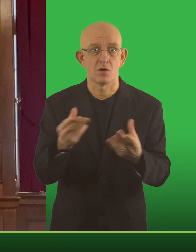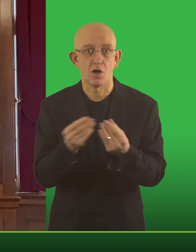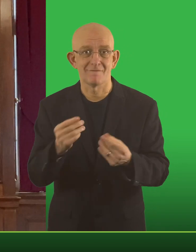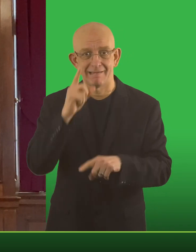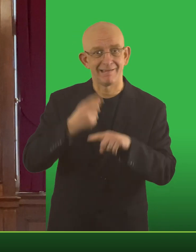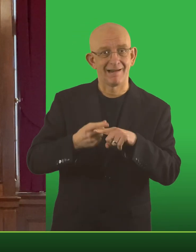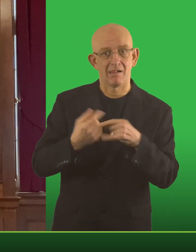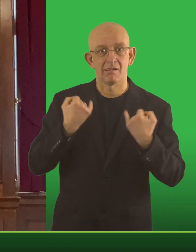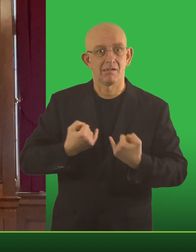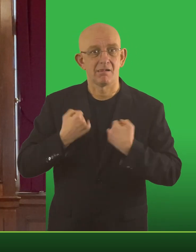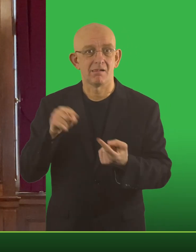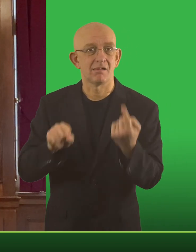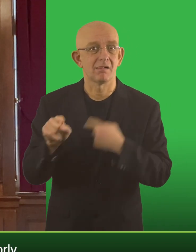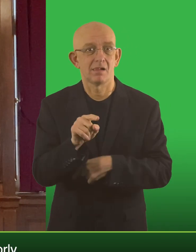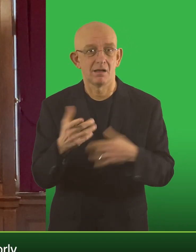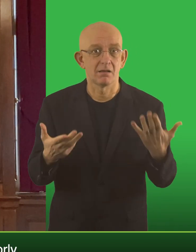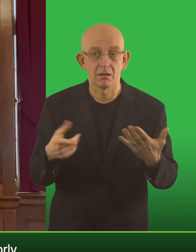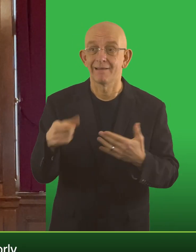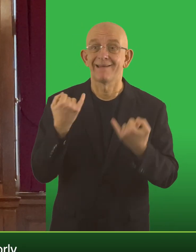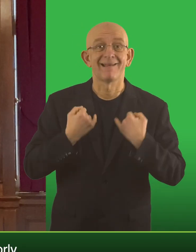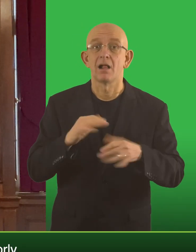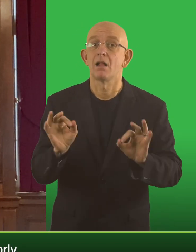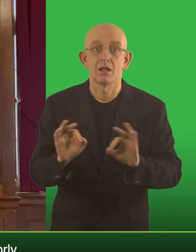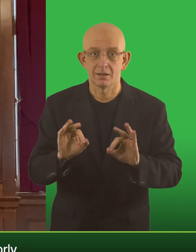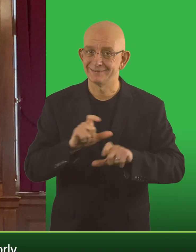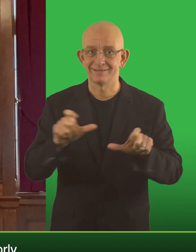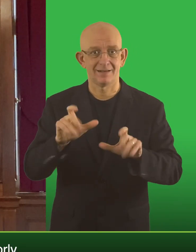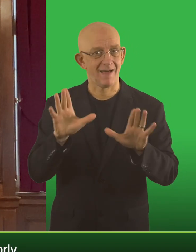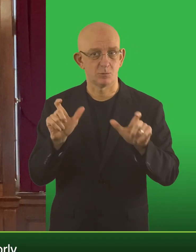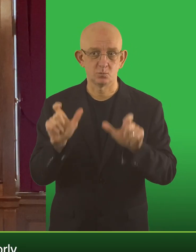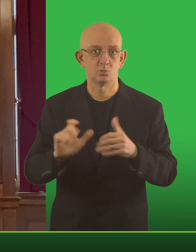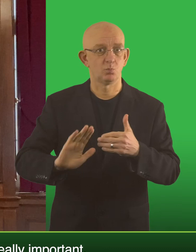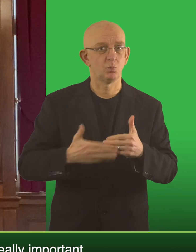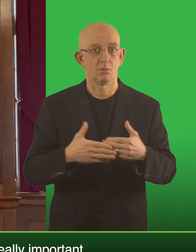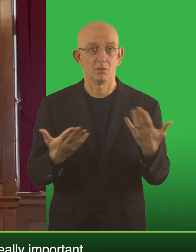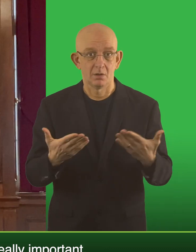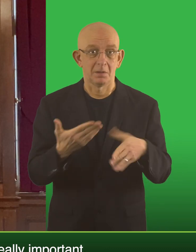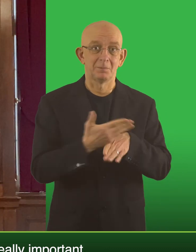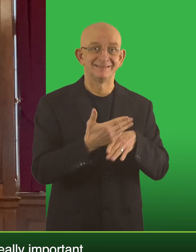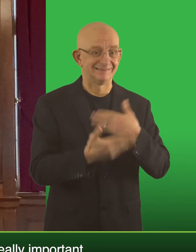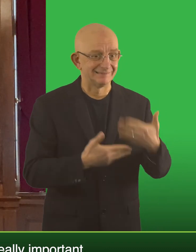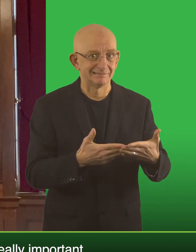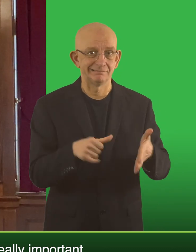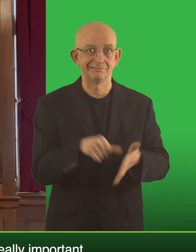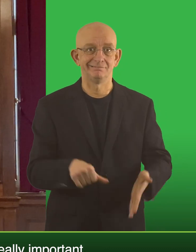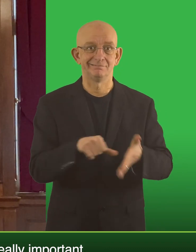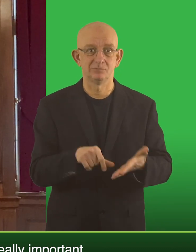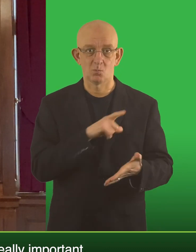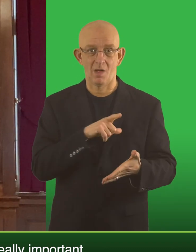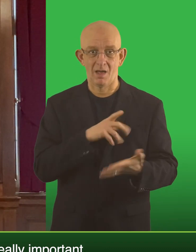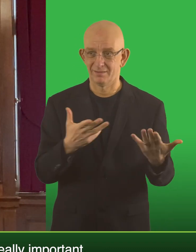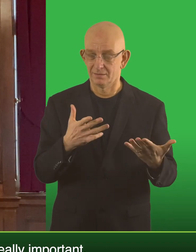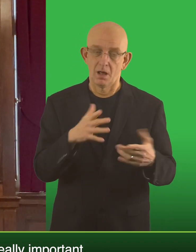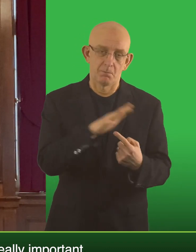they're off, they'll be poorly, or even if they're not poorly, they'll be required to isolate still. So running businesses is really important,